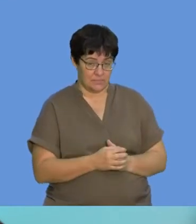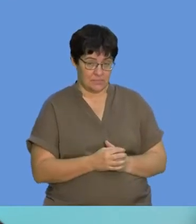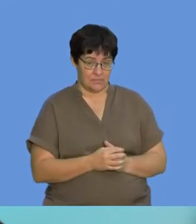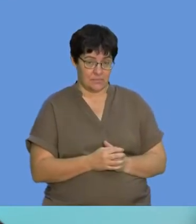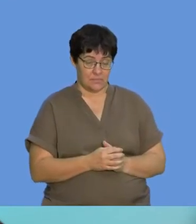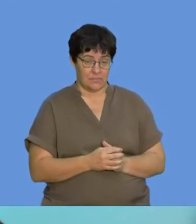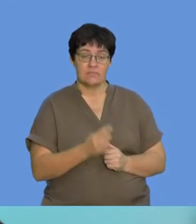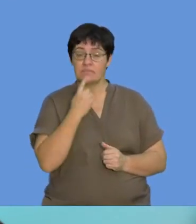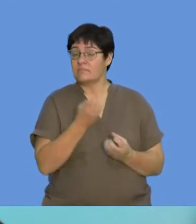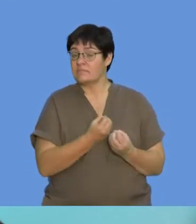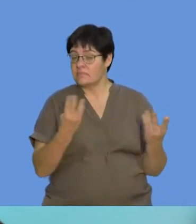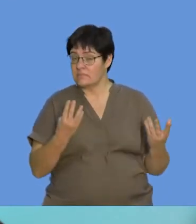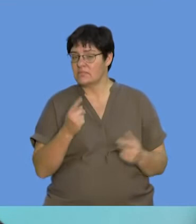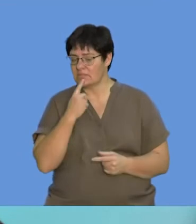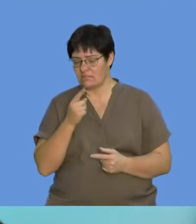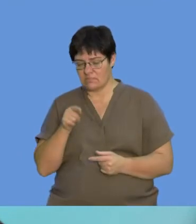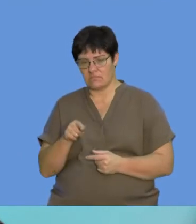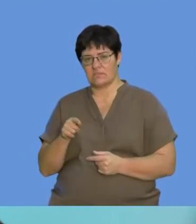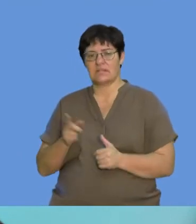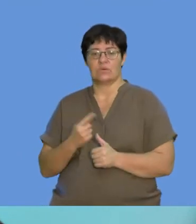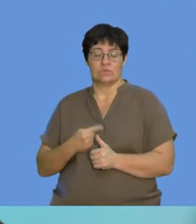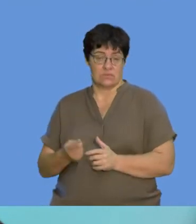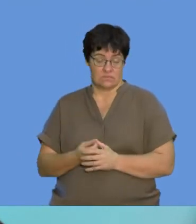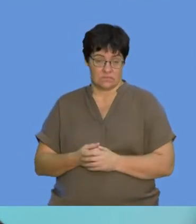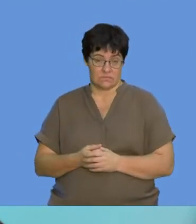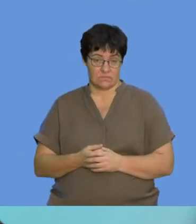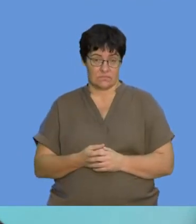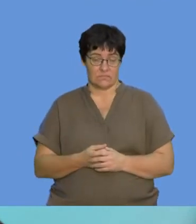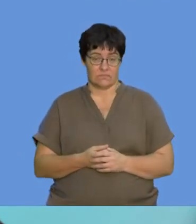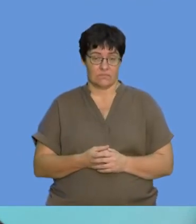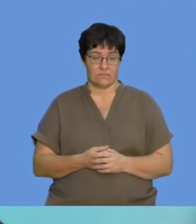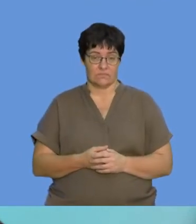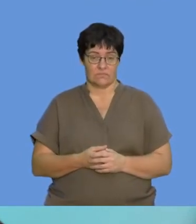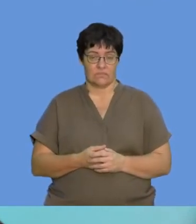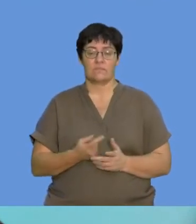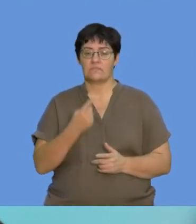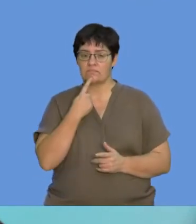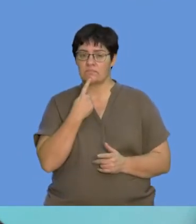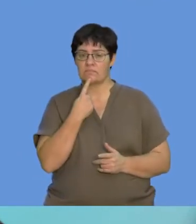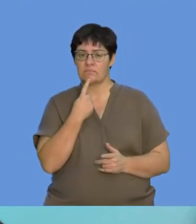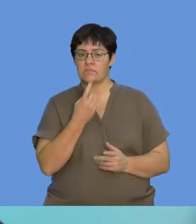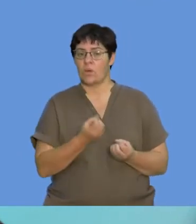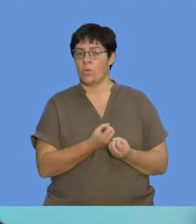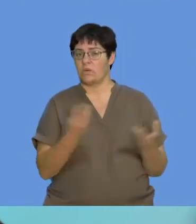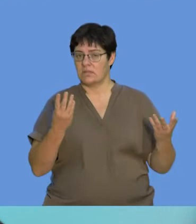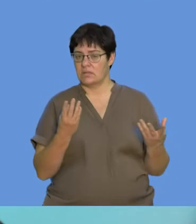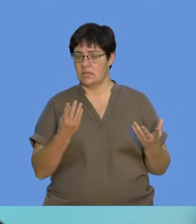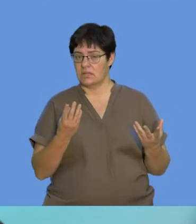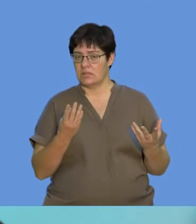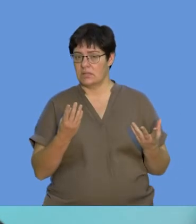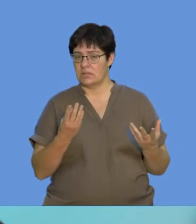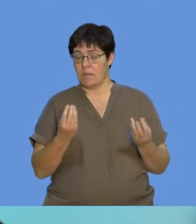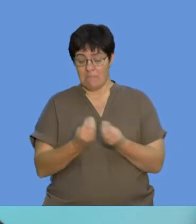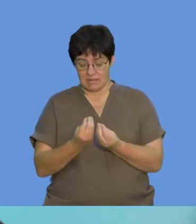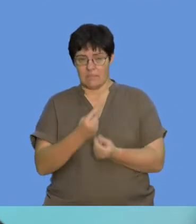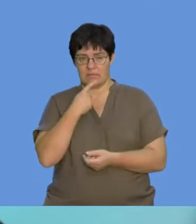talk quantity, we are referring to amount. So in any discussion that involves the quantity of matter, we shall use the mole.